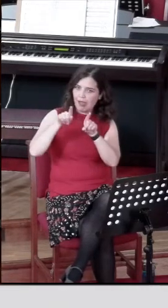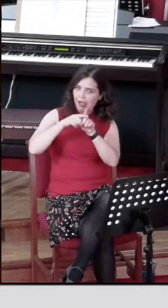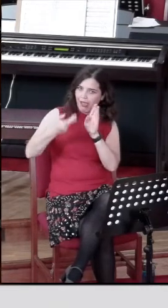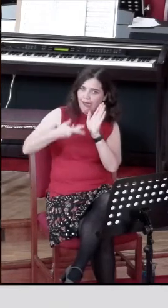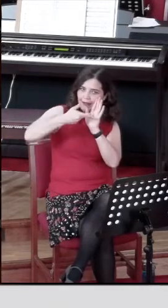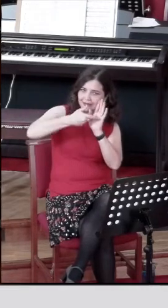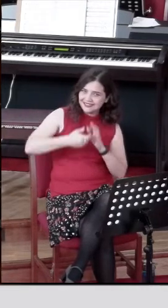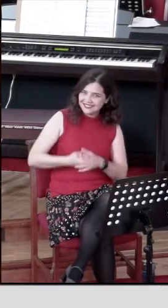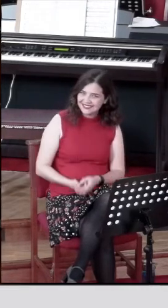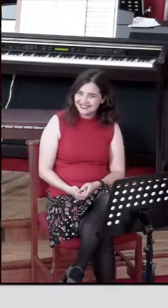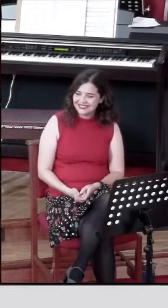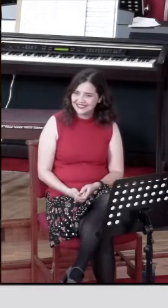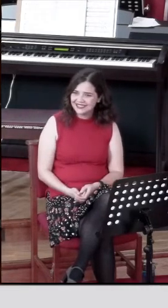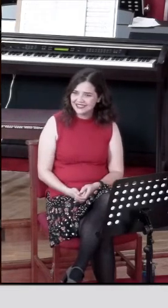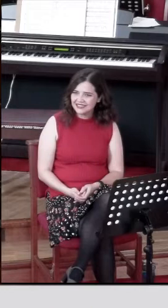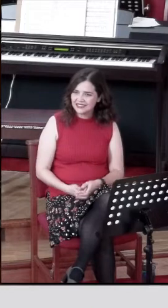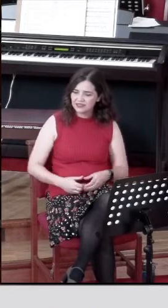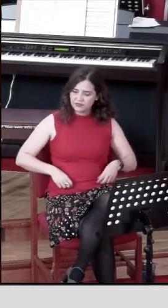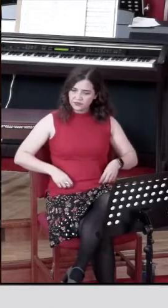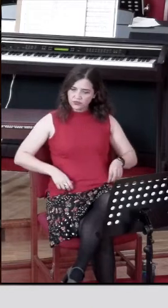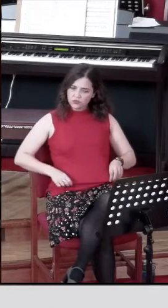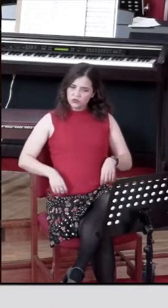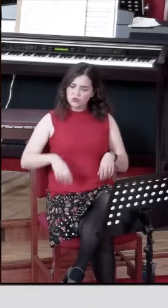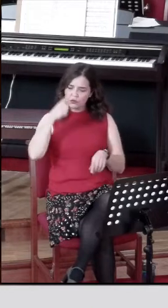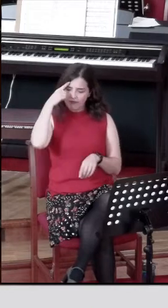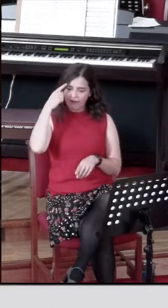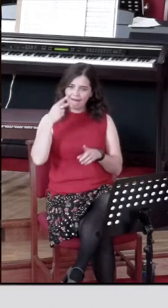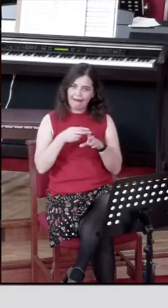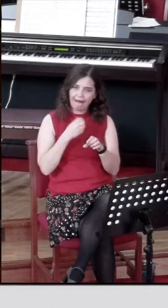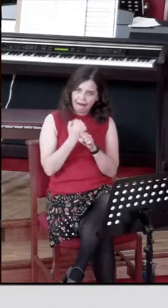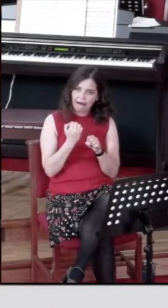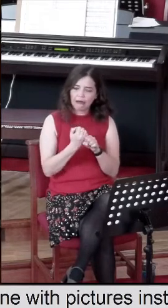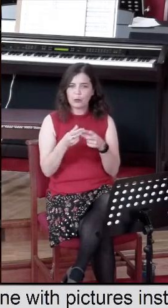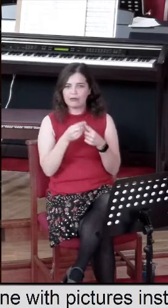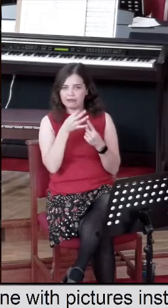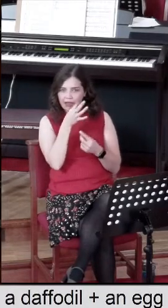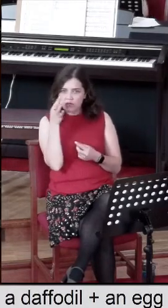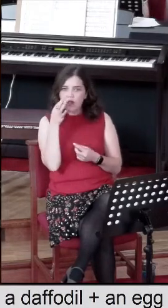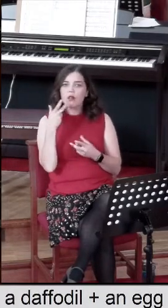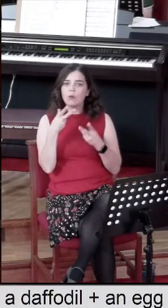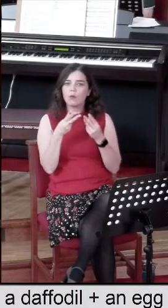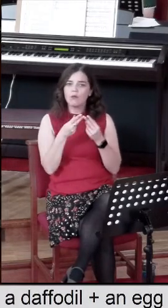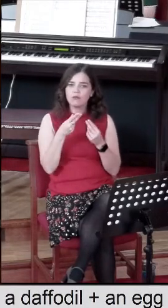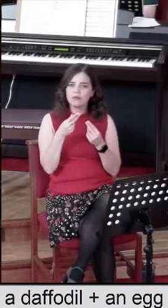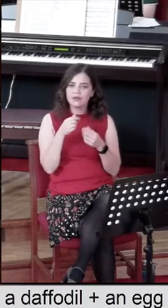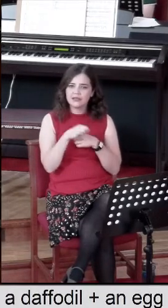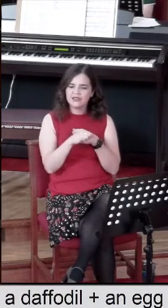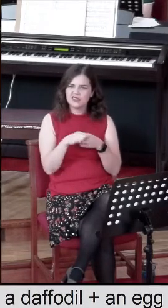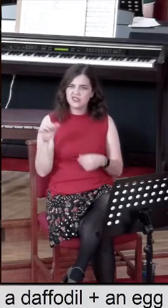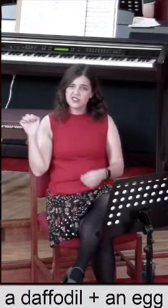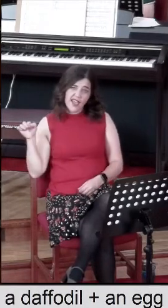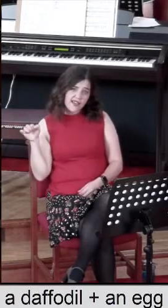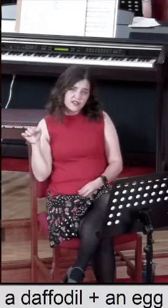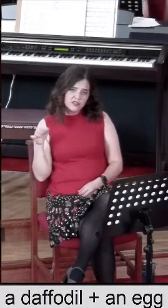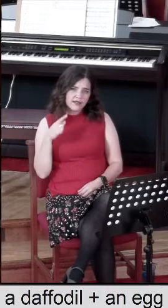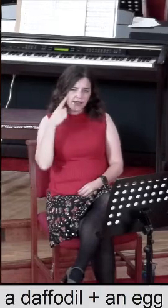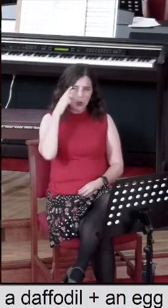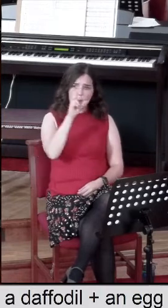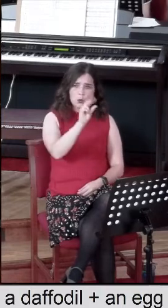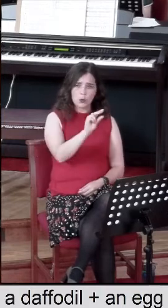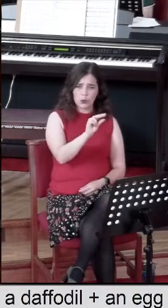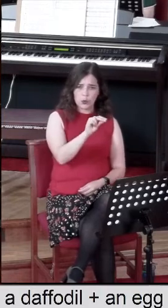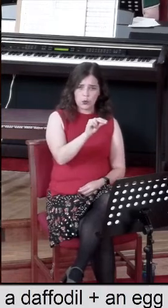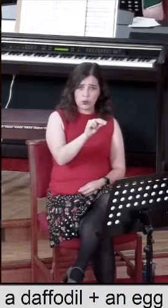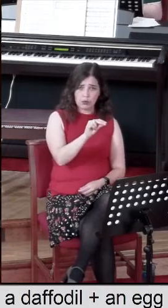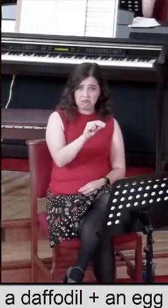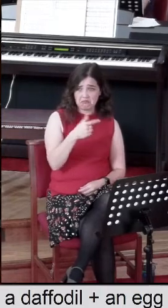showed it off, wouldn't it? Do you think a daffodil plus an Easter egg is Easter? Yes. Anybody think it's not? Anybody